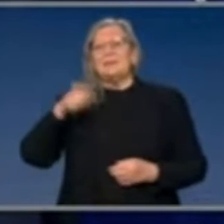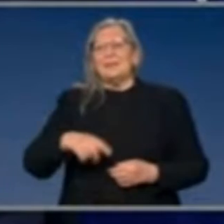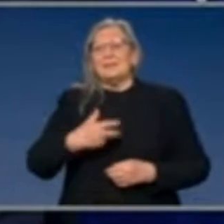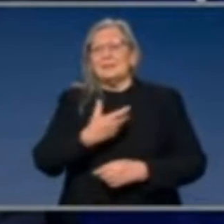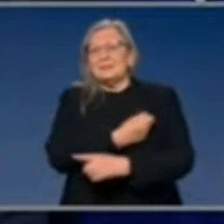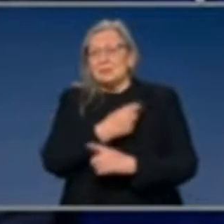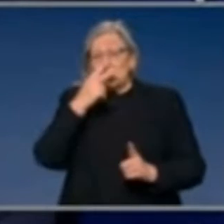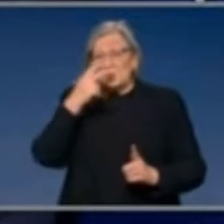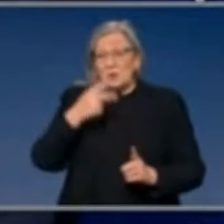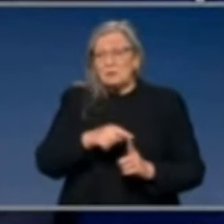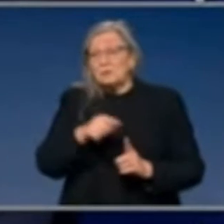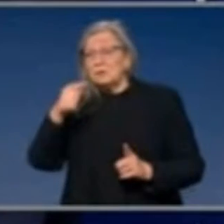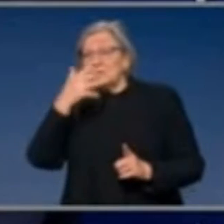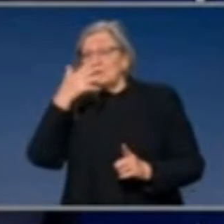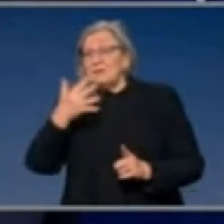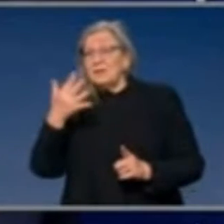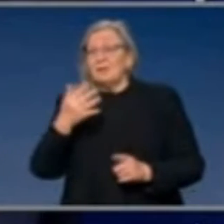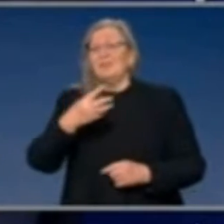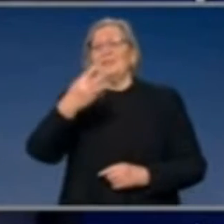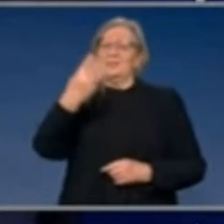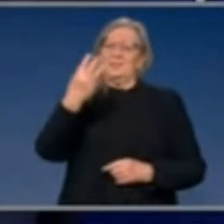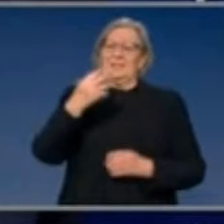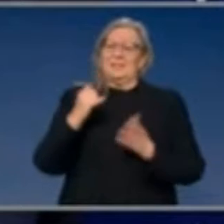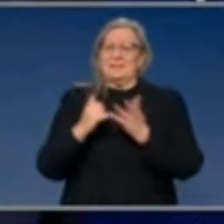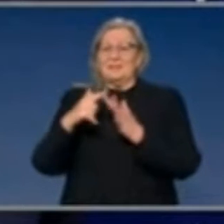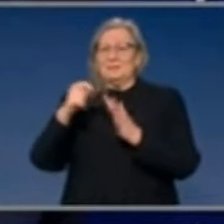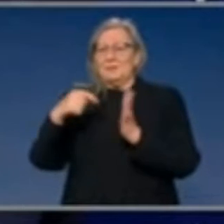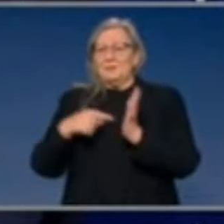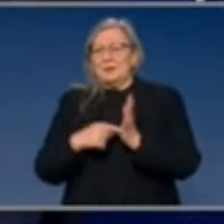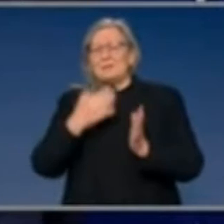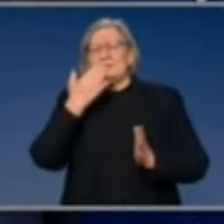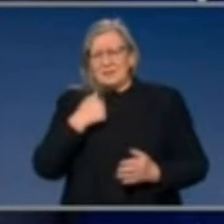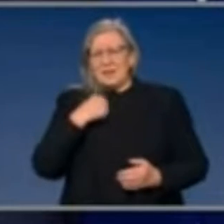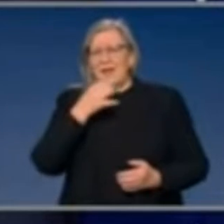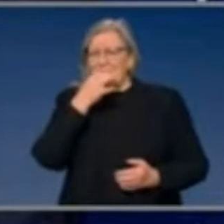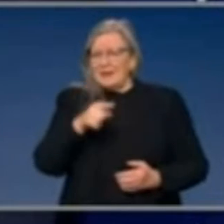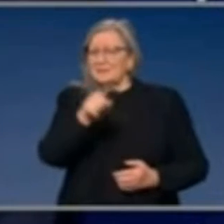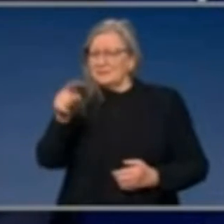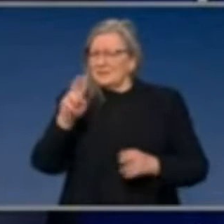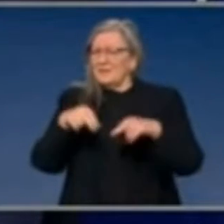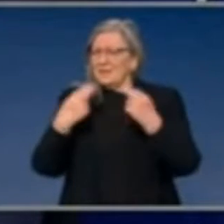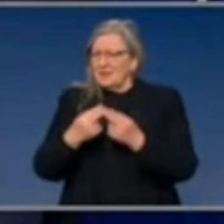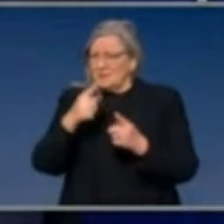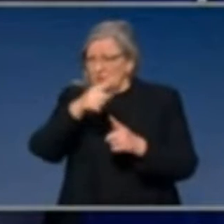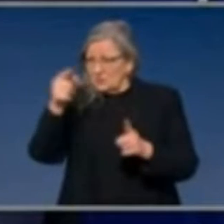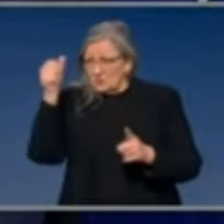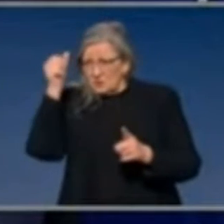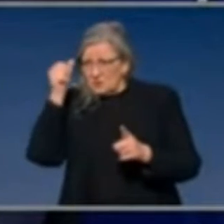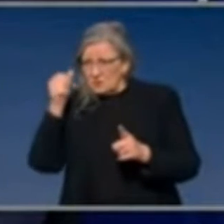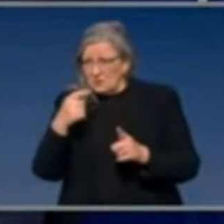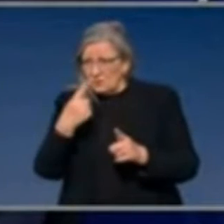for those 12 to 15-year-olds. So I certainly encourage all families to take advantage of that. It's a week before school holidays